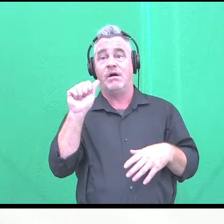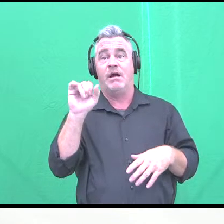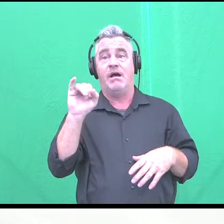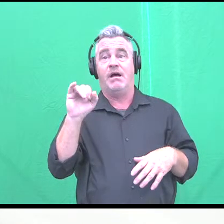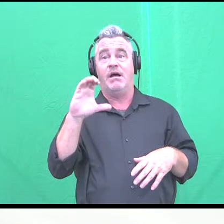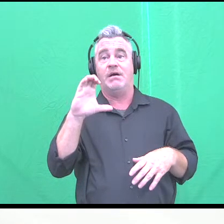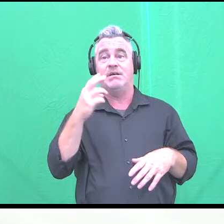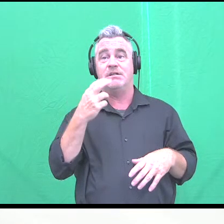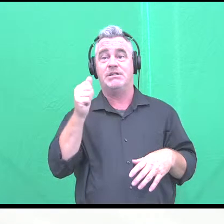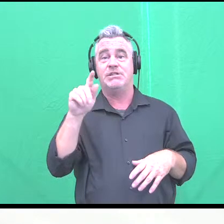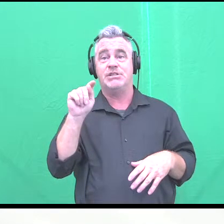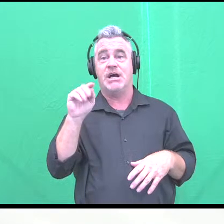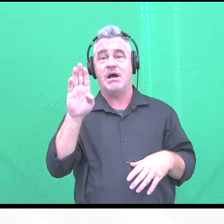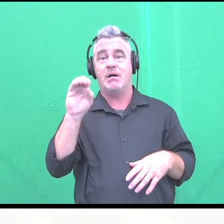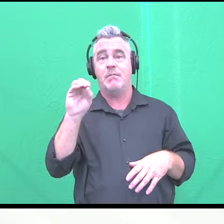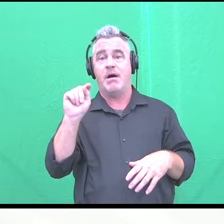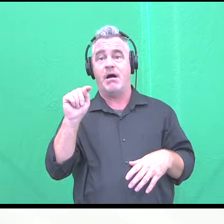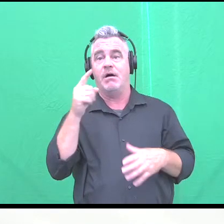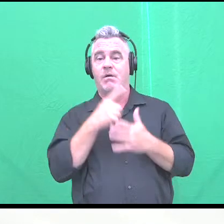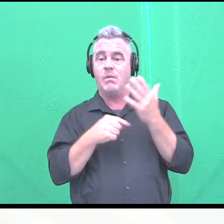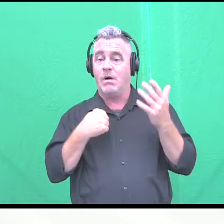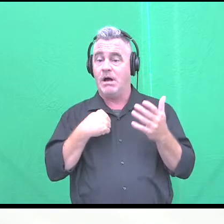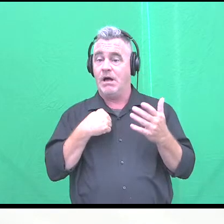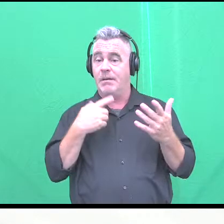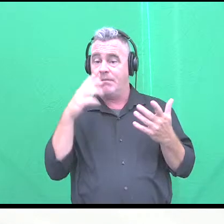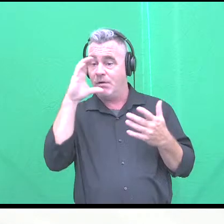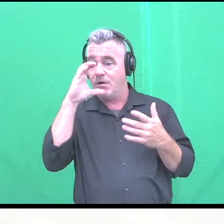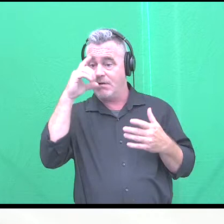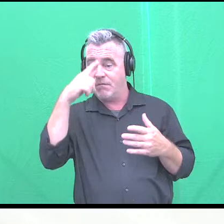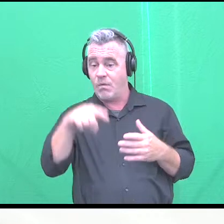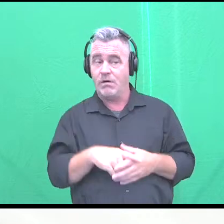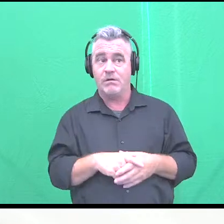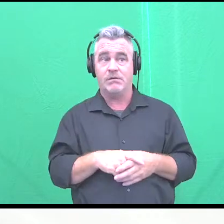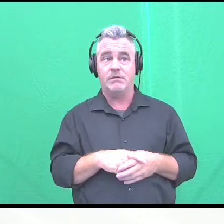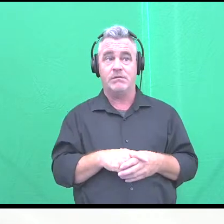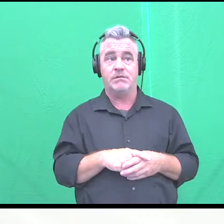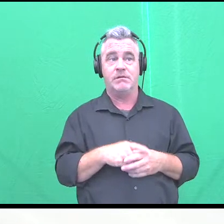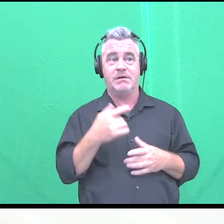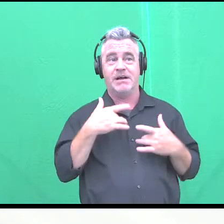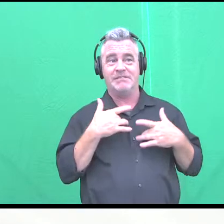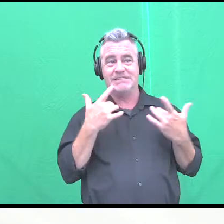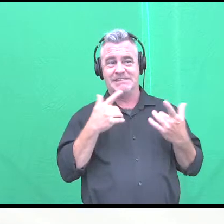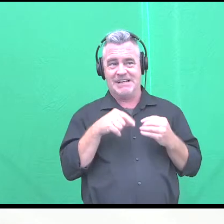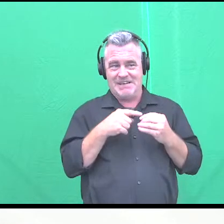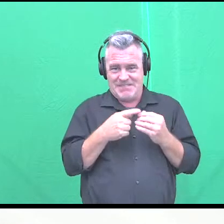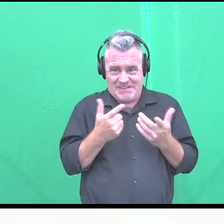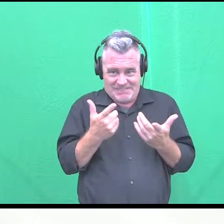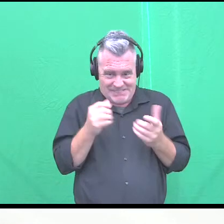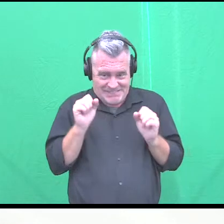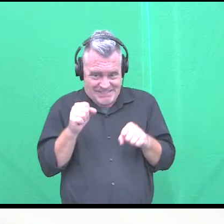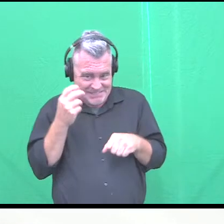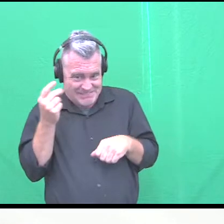chatbot what I'm looking for. So can you tell I'm excited about that? I really am.